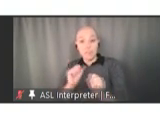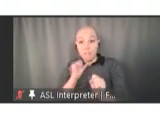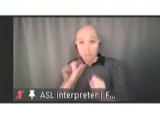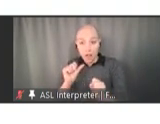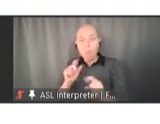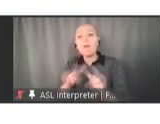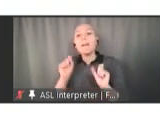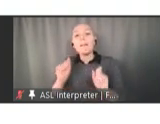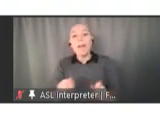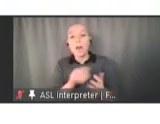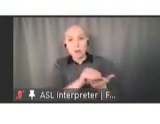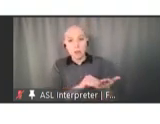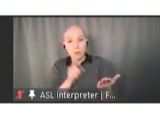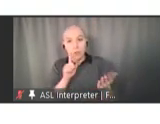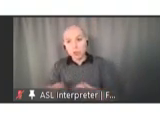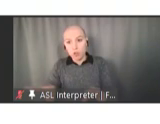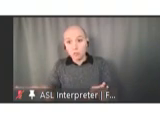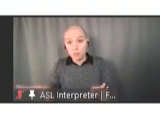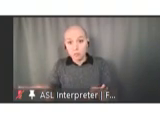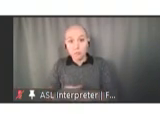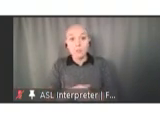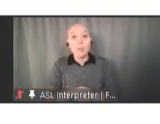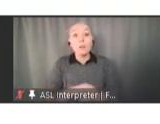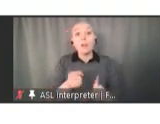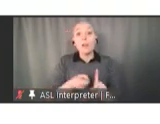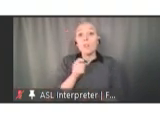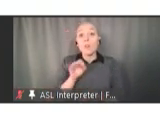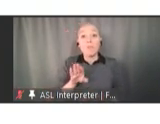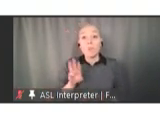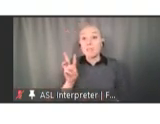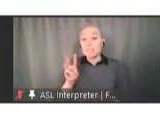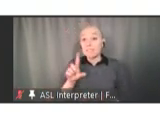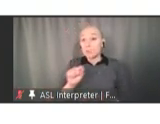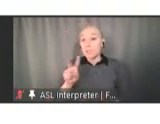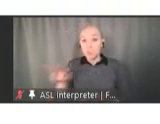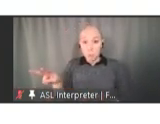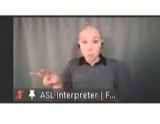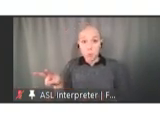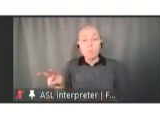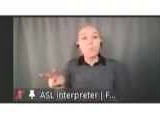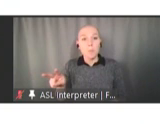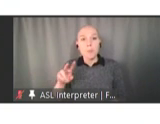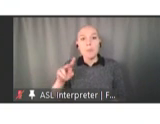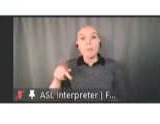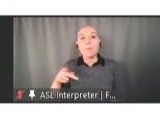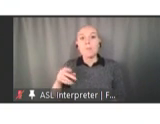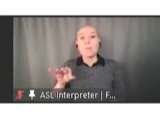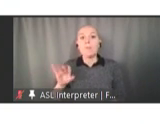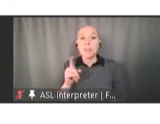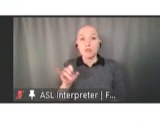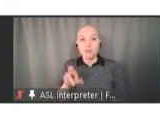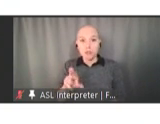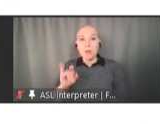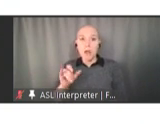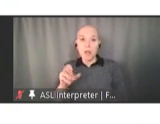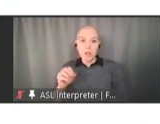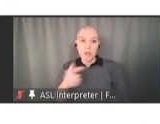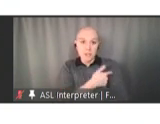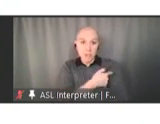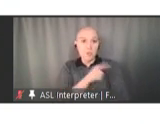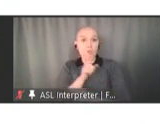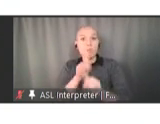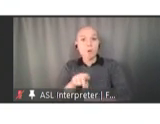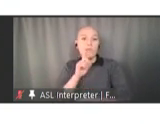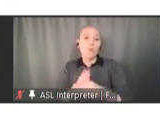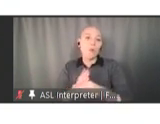As of February 6, 2022, Pfizer-BioNTech COVID-19 vaccination had been reported for over 48,000 children